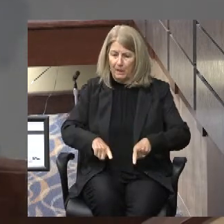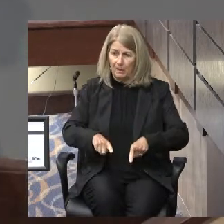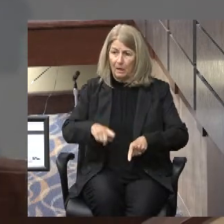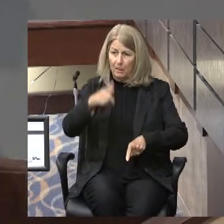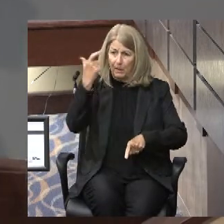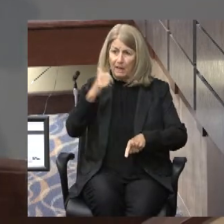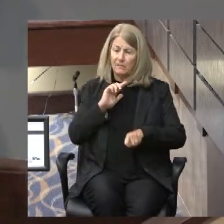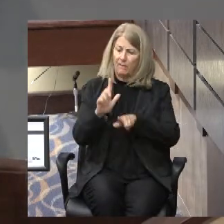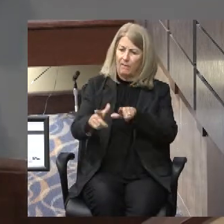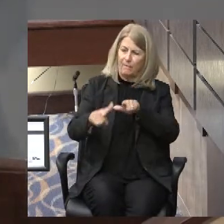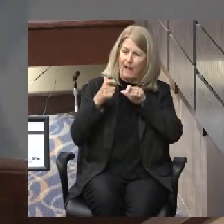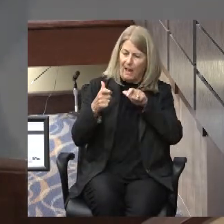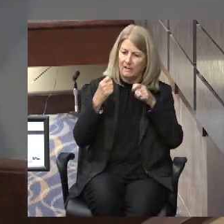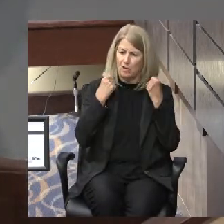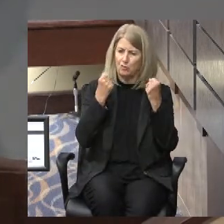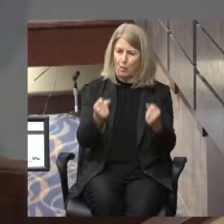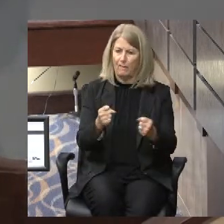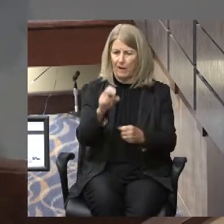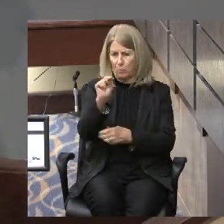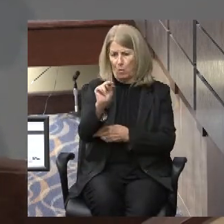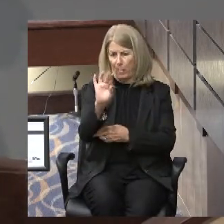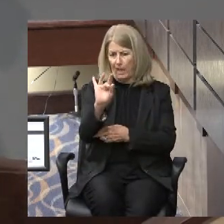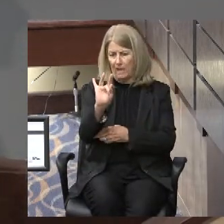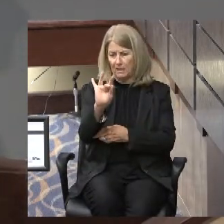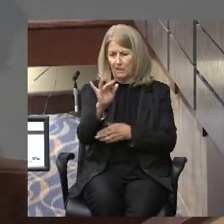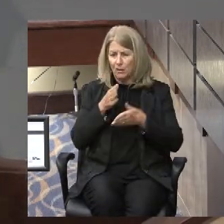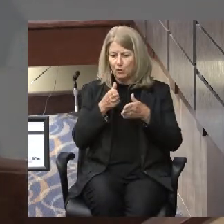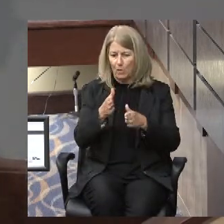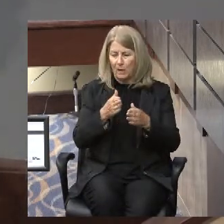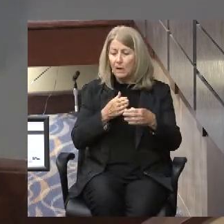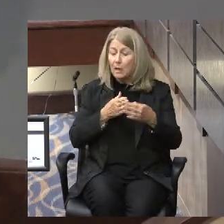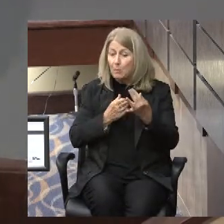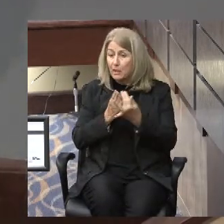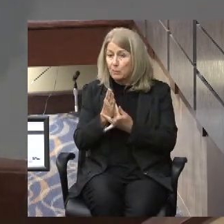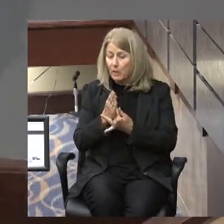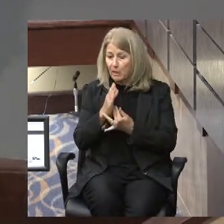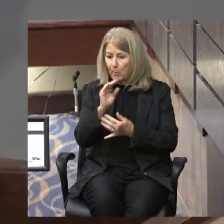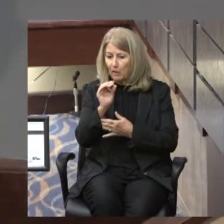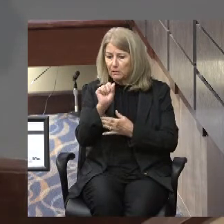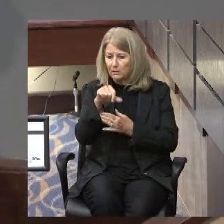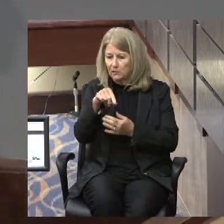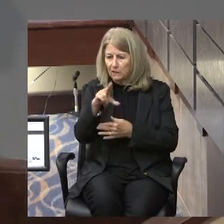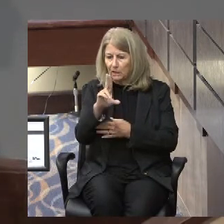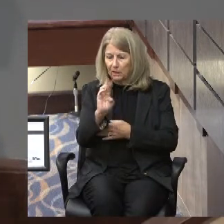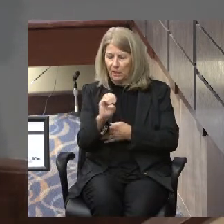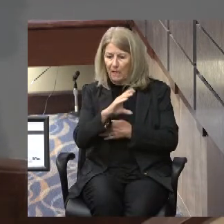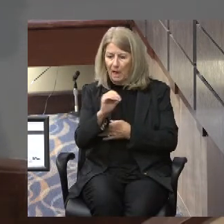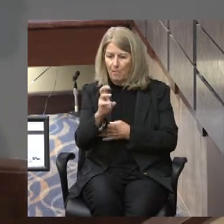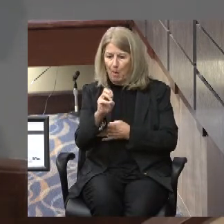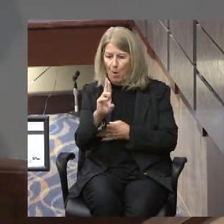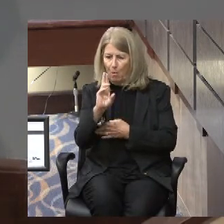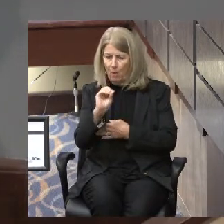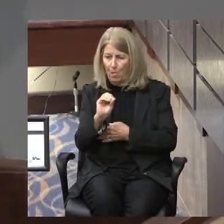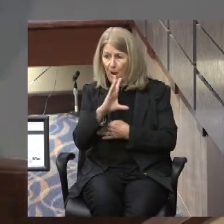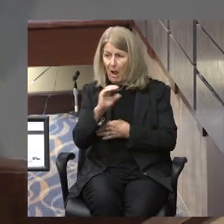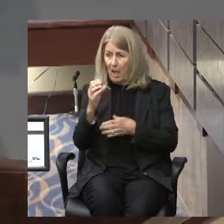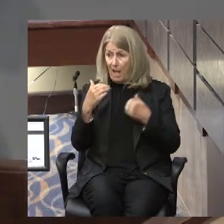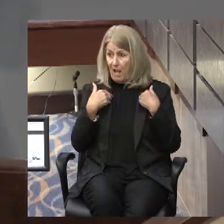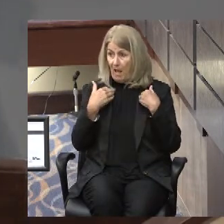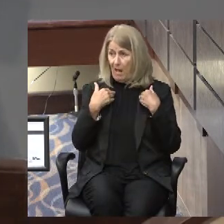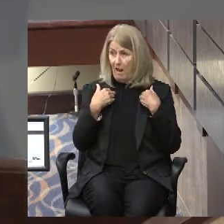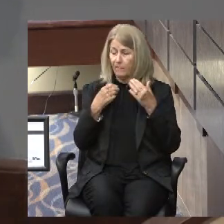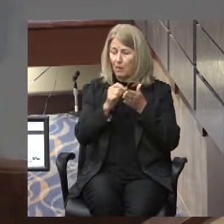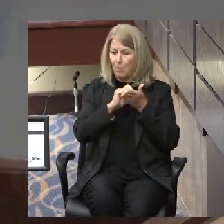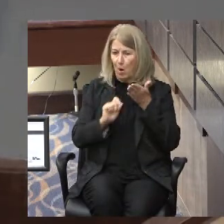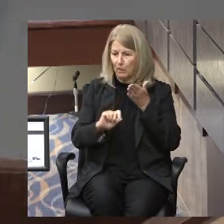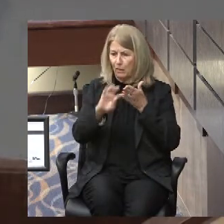fast driving on North 18th Street between Bosque and Morrow. I have marked the 4 accidents with numbers. The first one